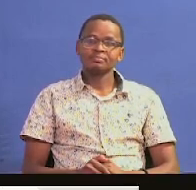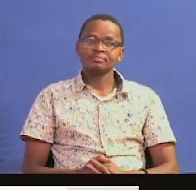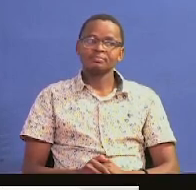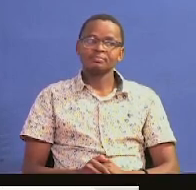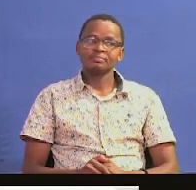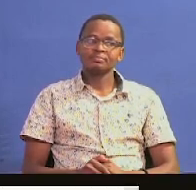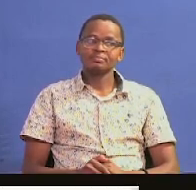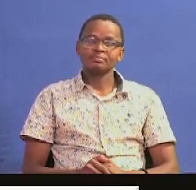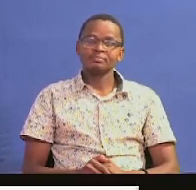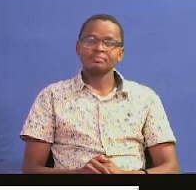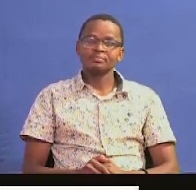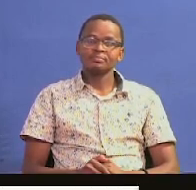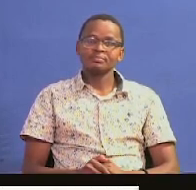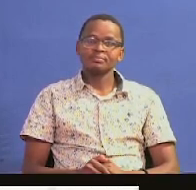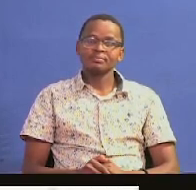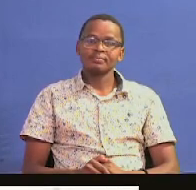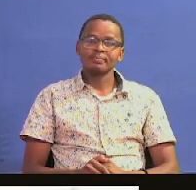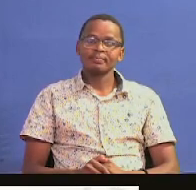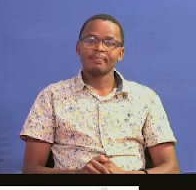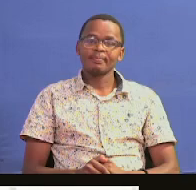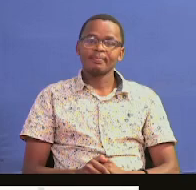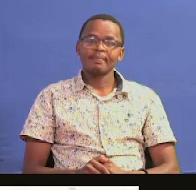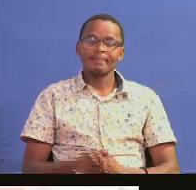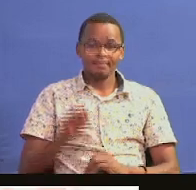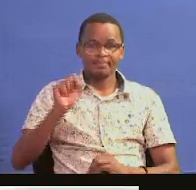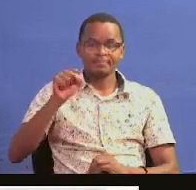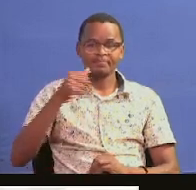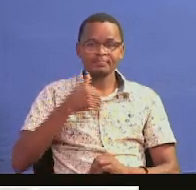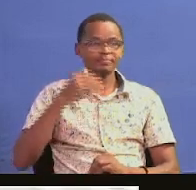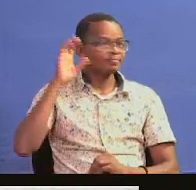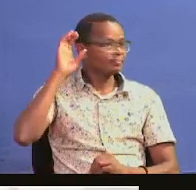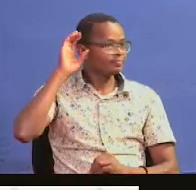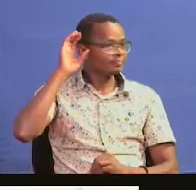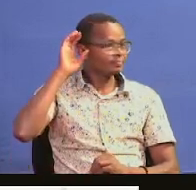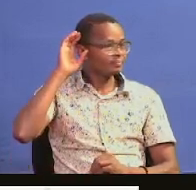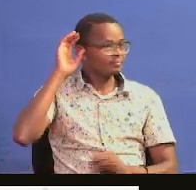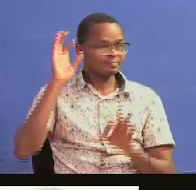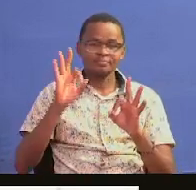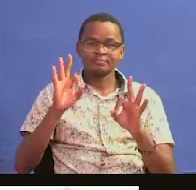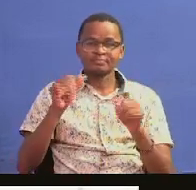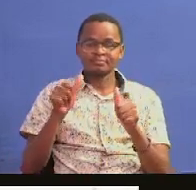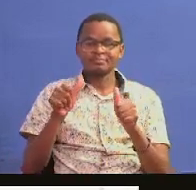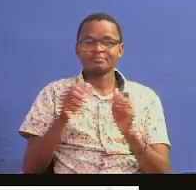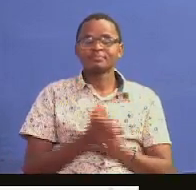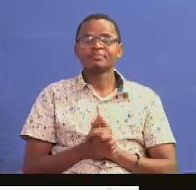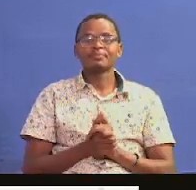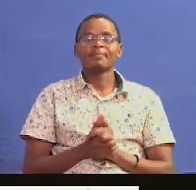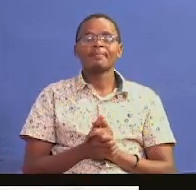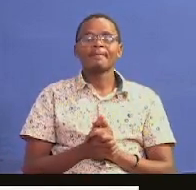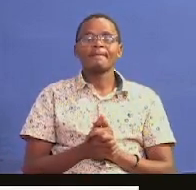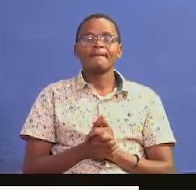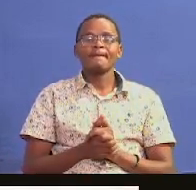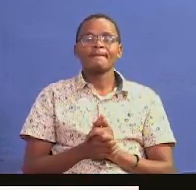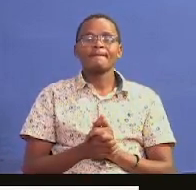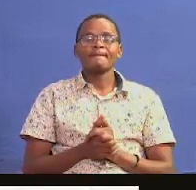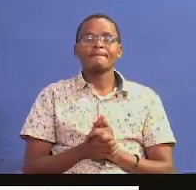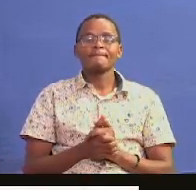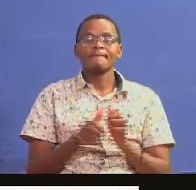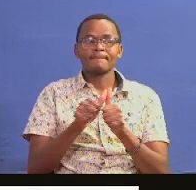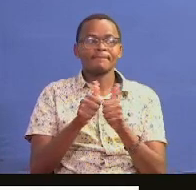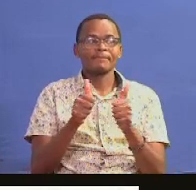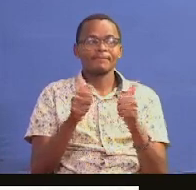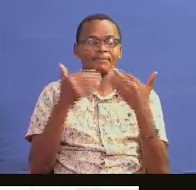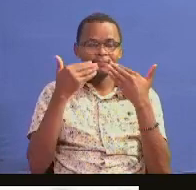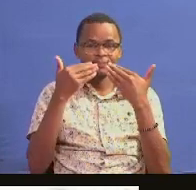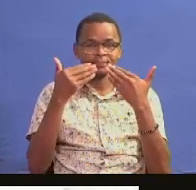Hello. Hello, Caroline. Can you hear me? Yes, I can. How are you? I'm okay. How are you this evening? I'm